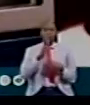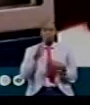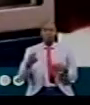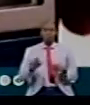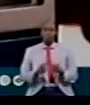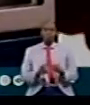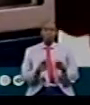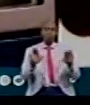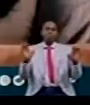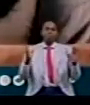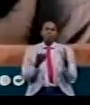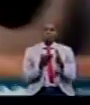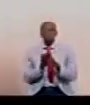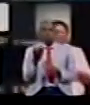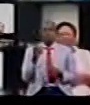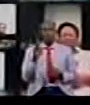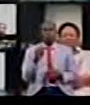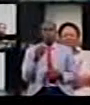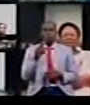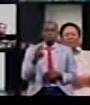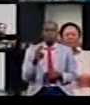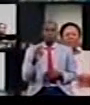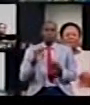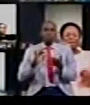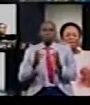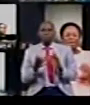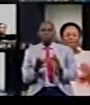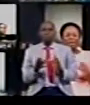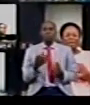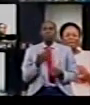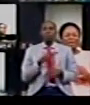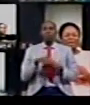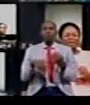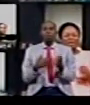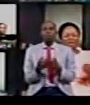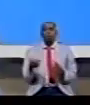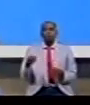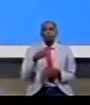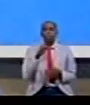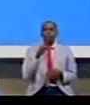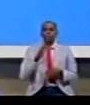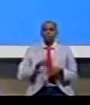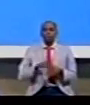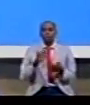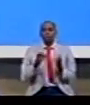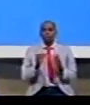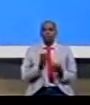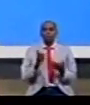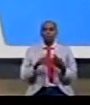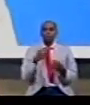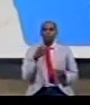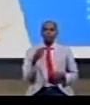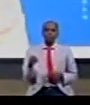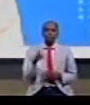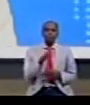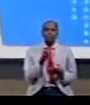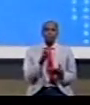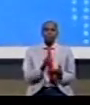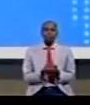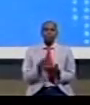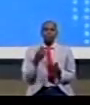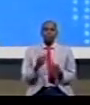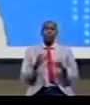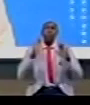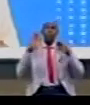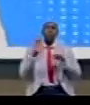oh God, to celebrate you, to celebrate your power, to celebrate your wonders, your majesty. Look at all